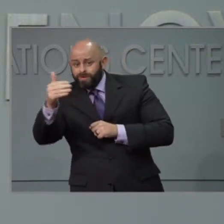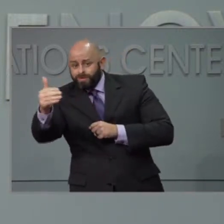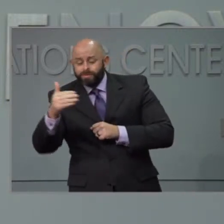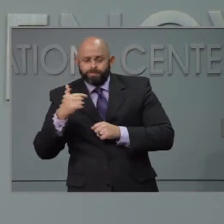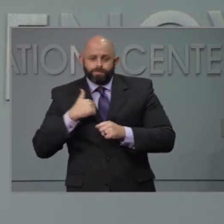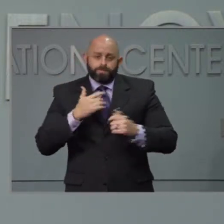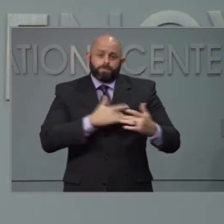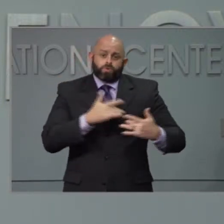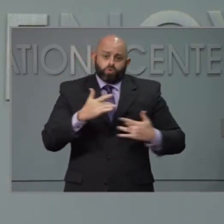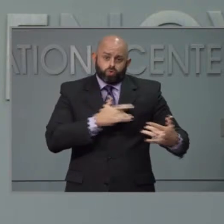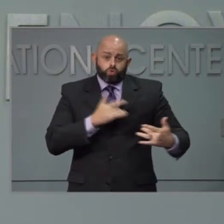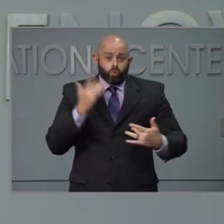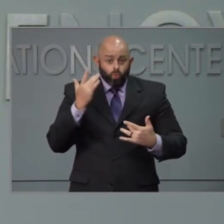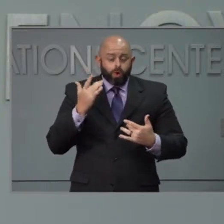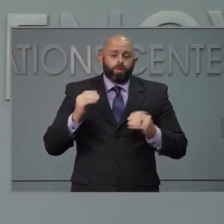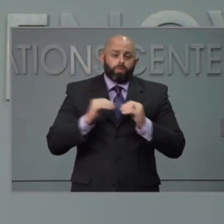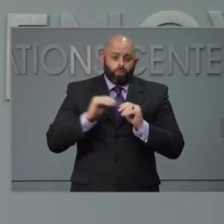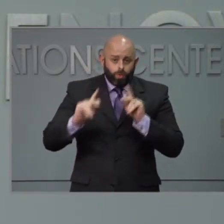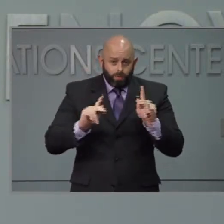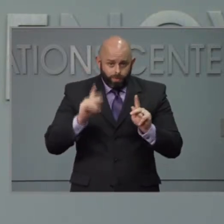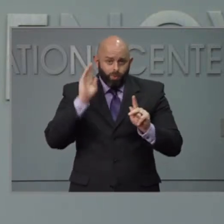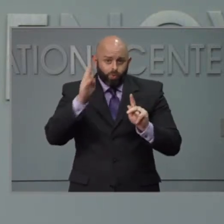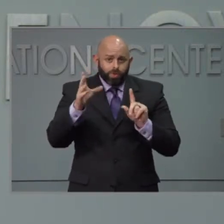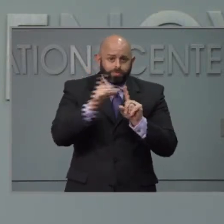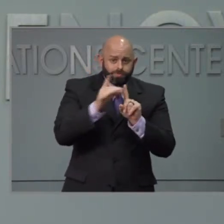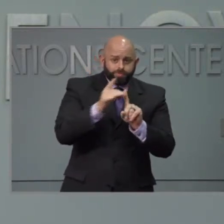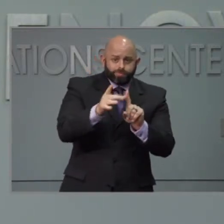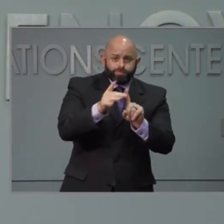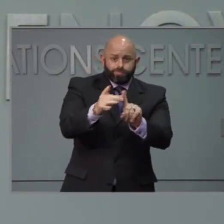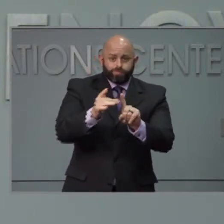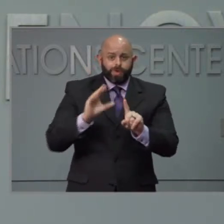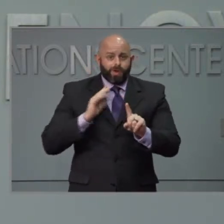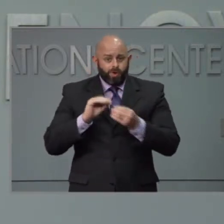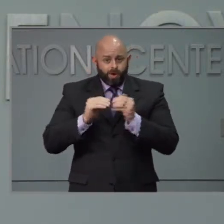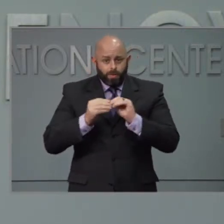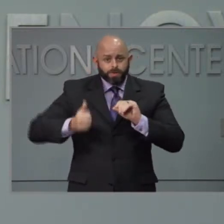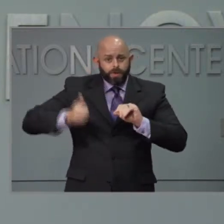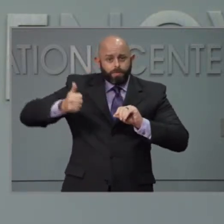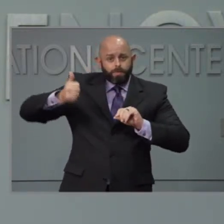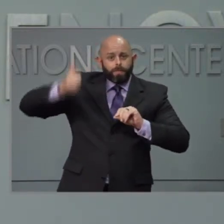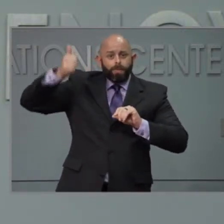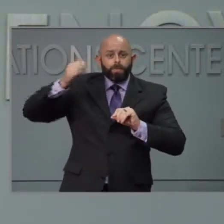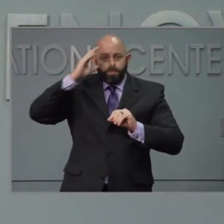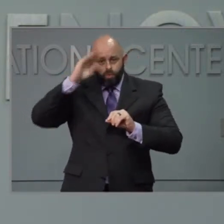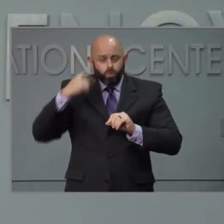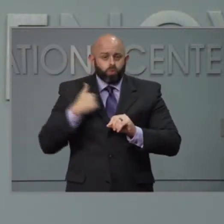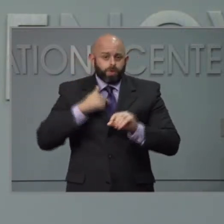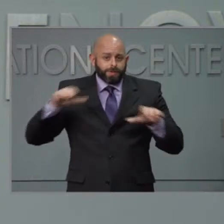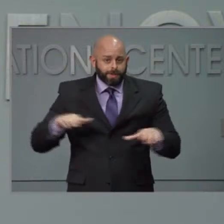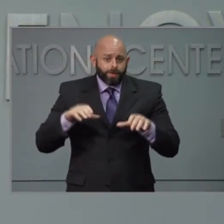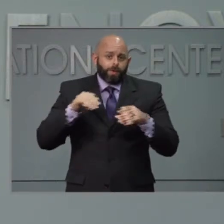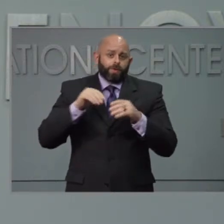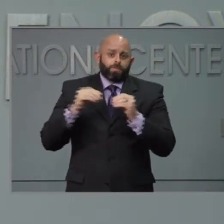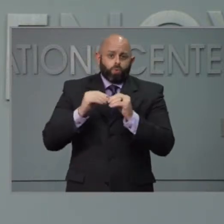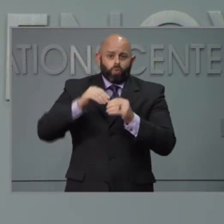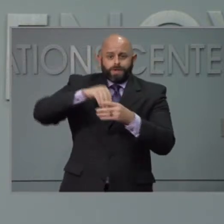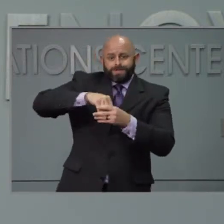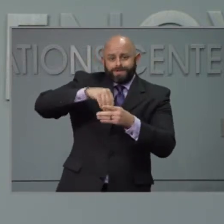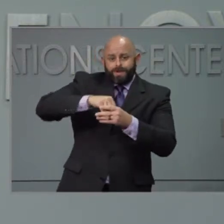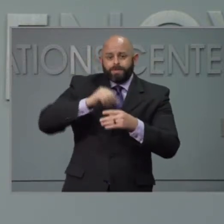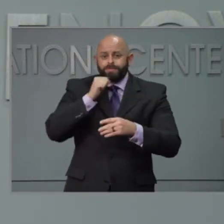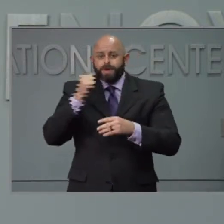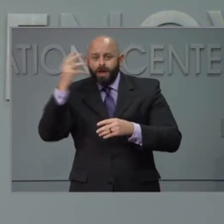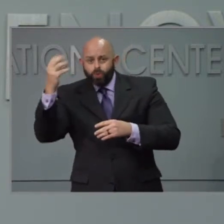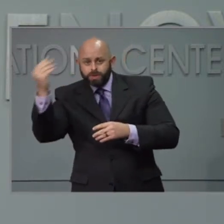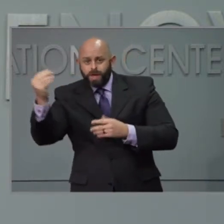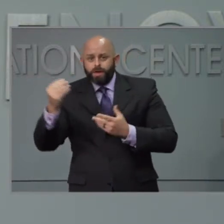are going up at a time where we are also seeing those lower temperatures and knowing that we're going to be doing more activities indoors. I think that's why we